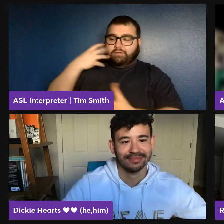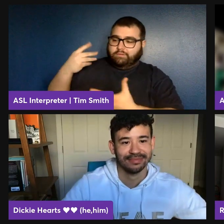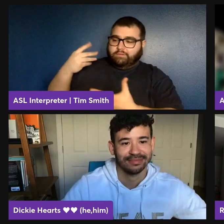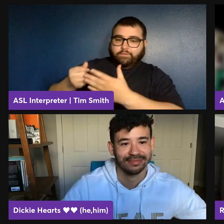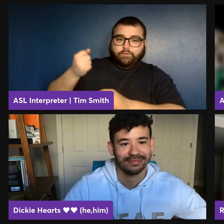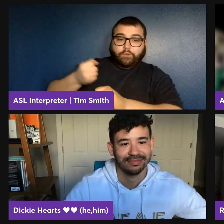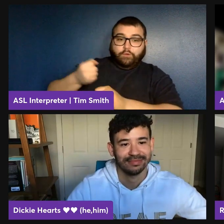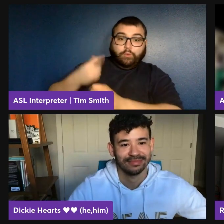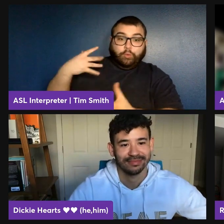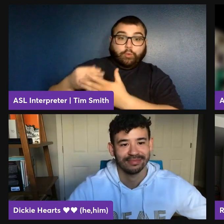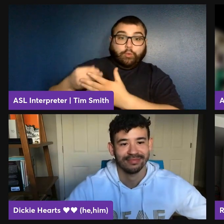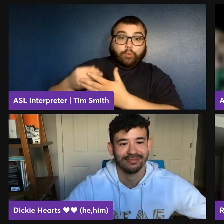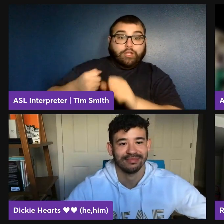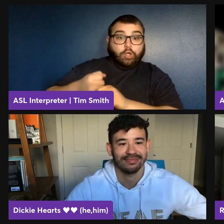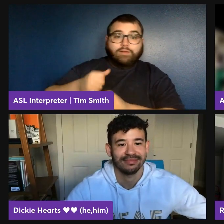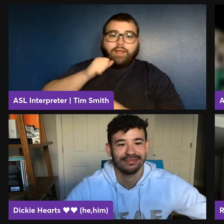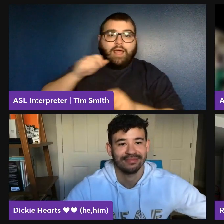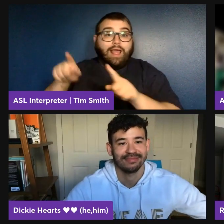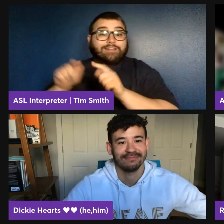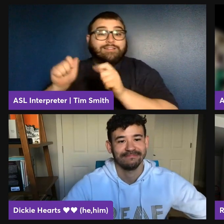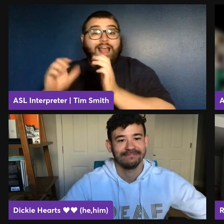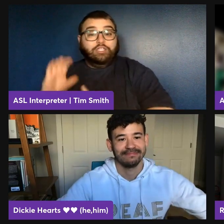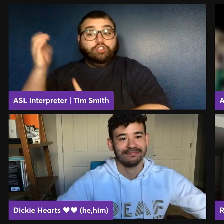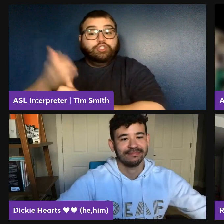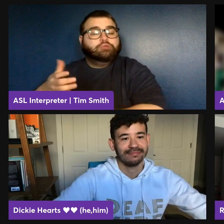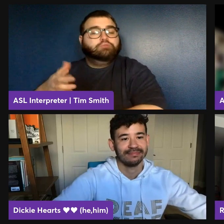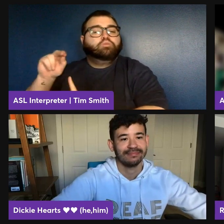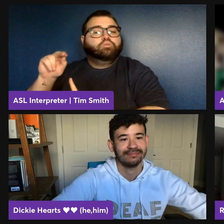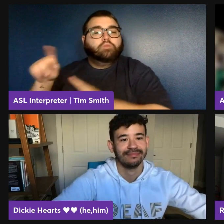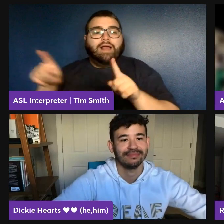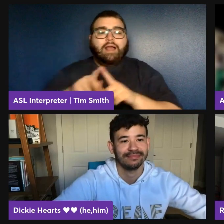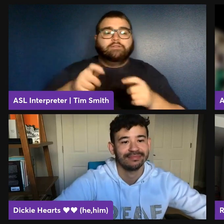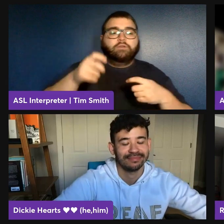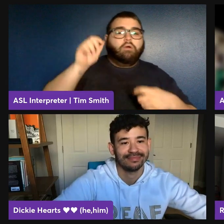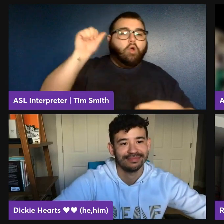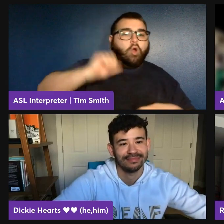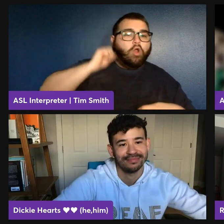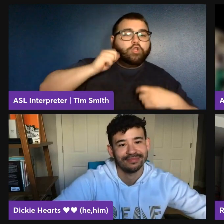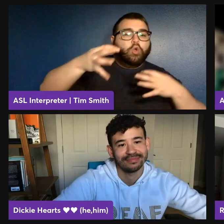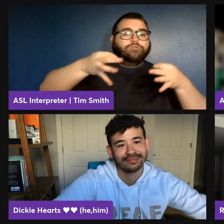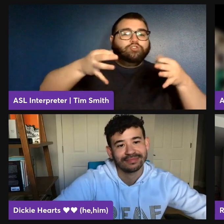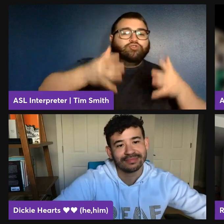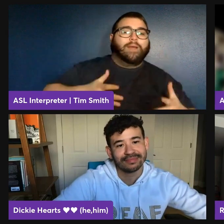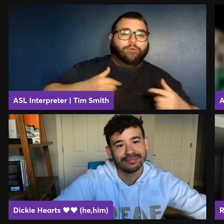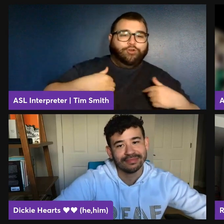an actor, but as an audio describer. So describing